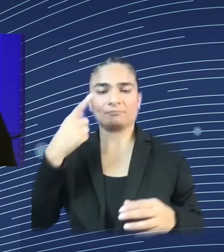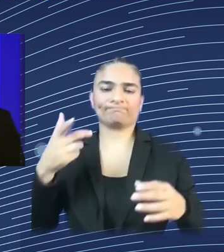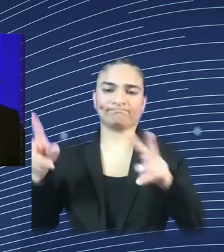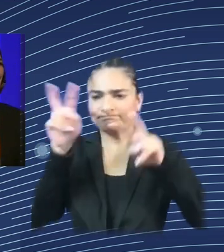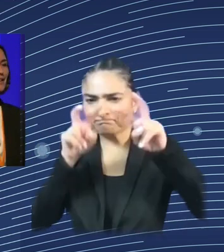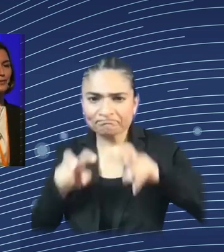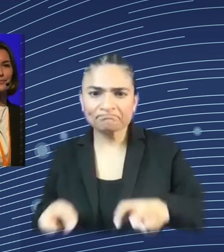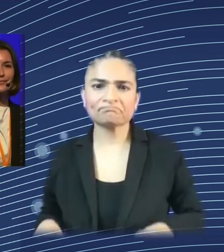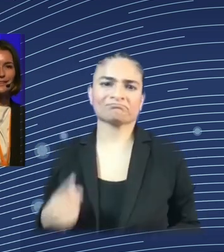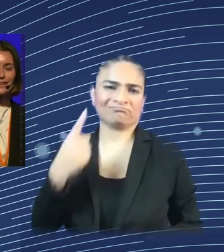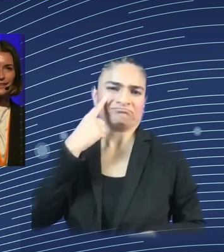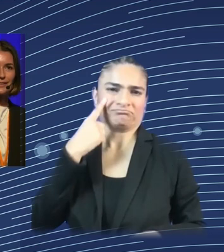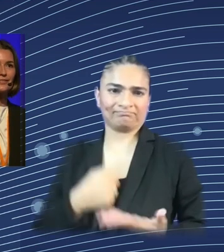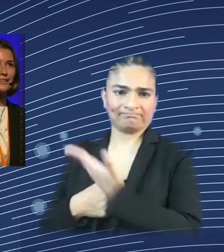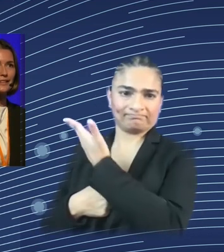identifies